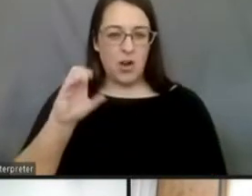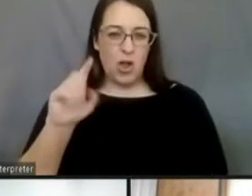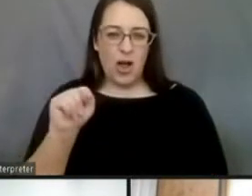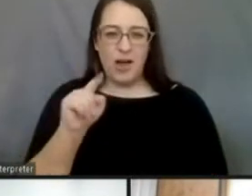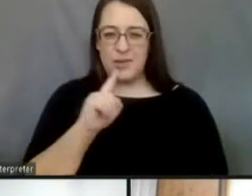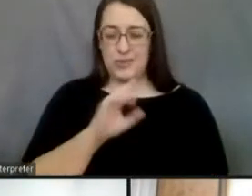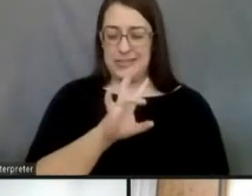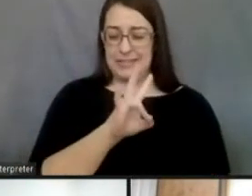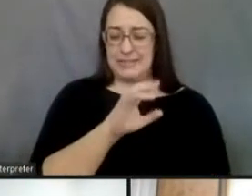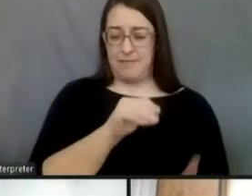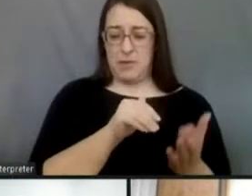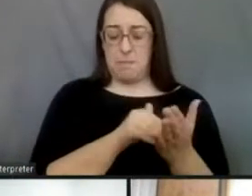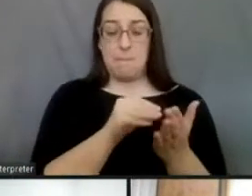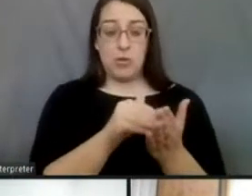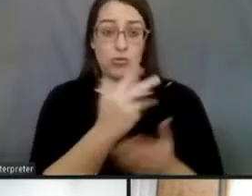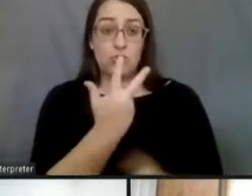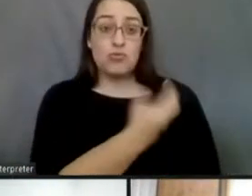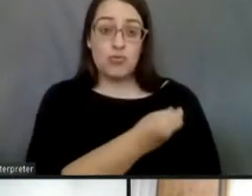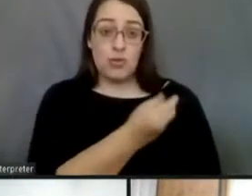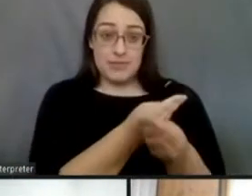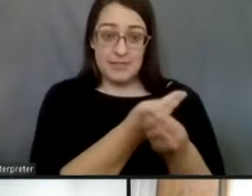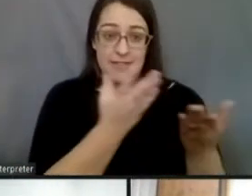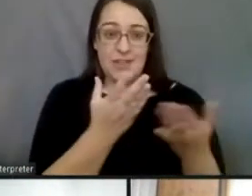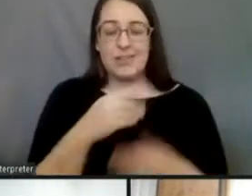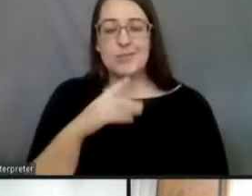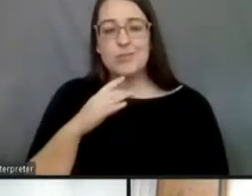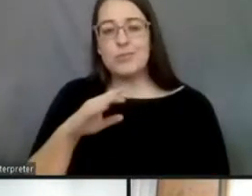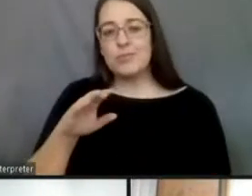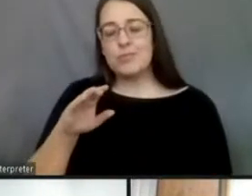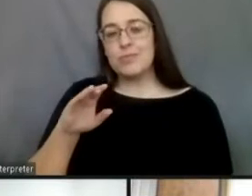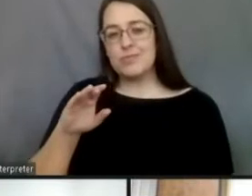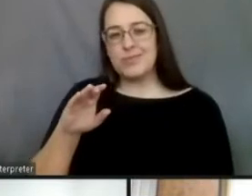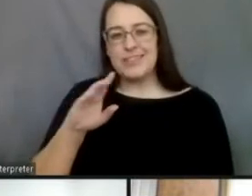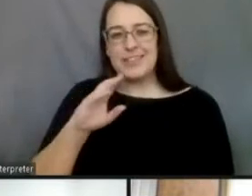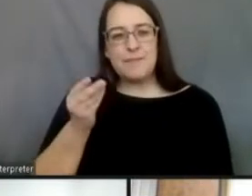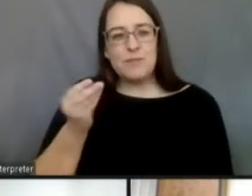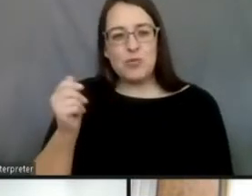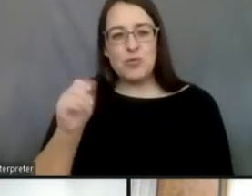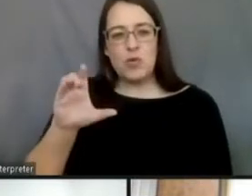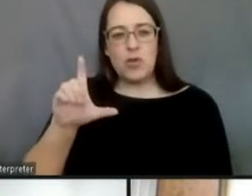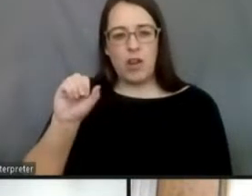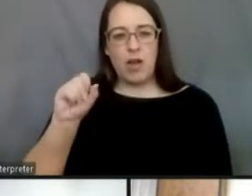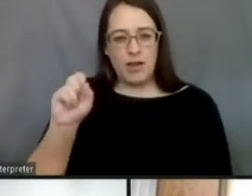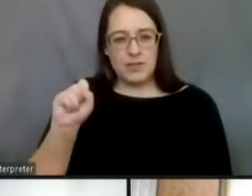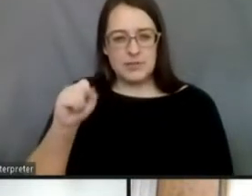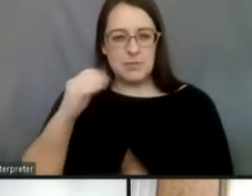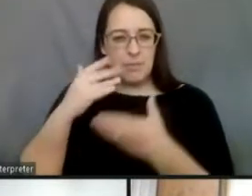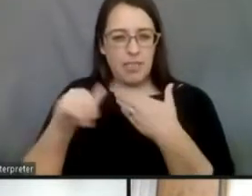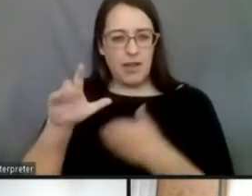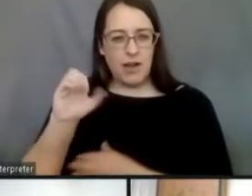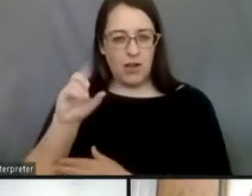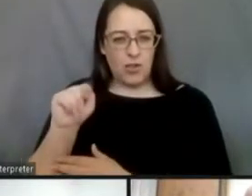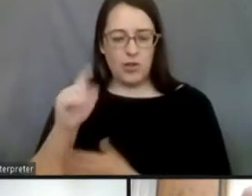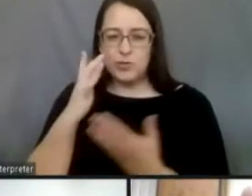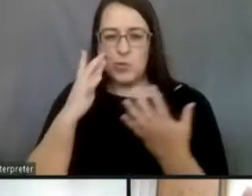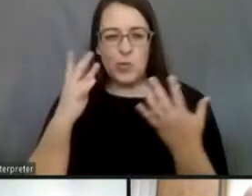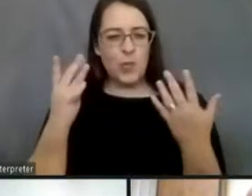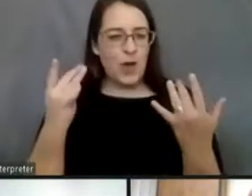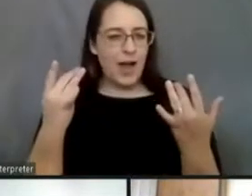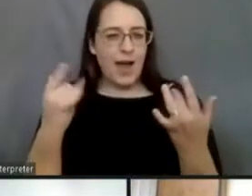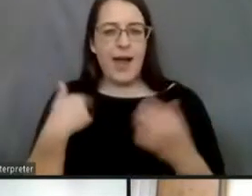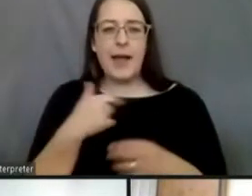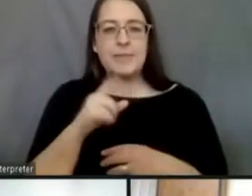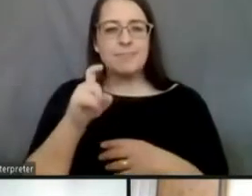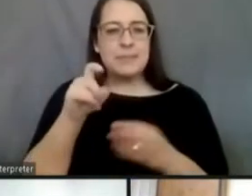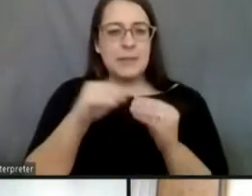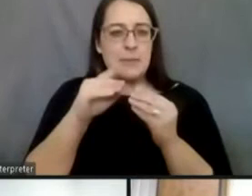7 million doses administered is a curiosity and absolutely requires further evaluation